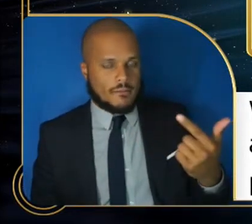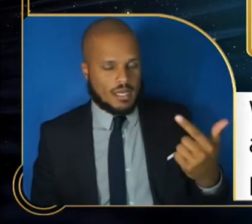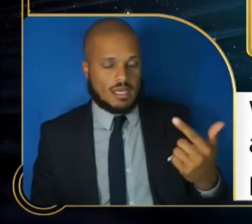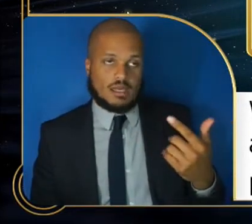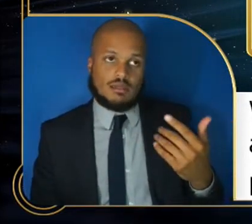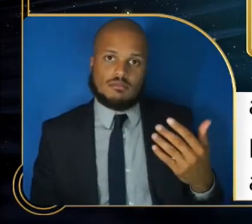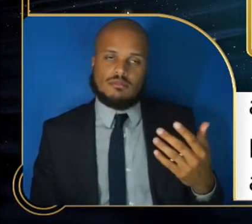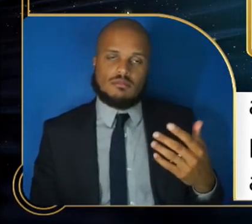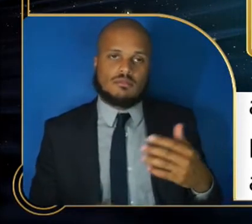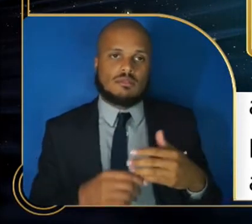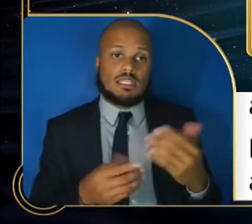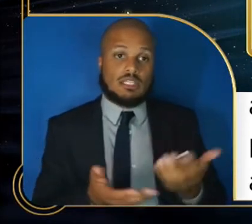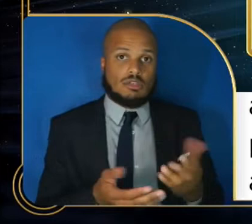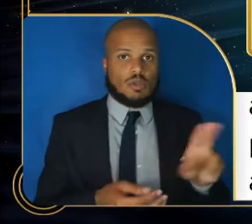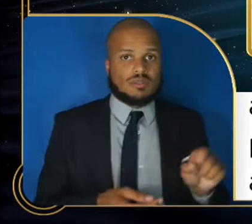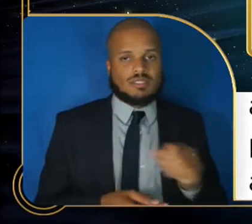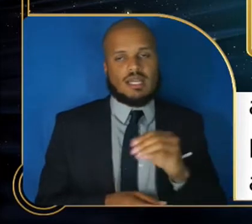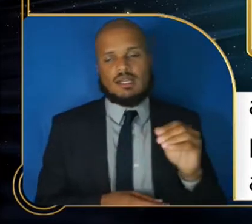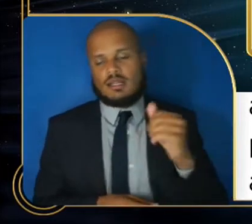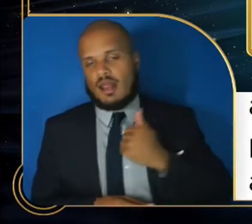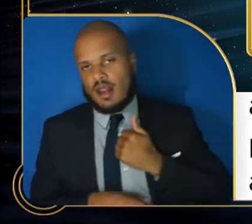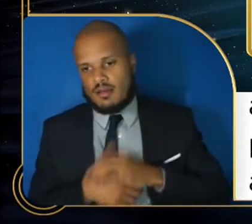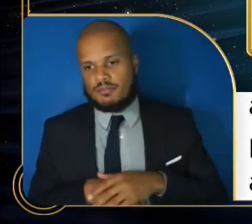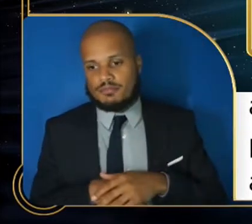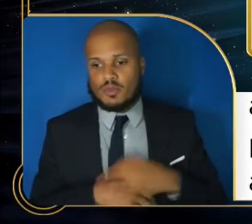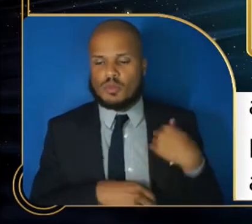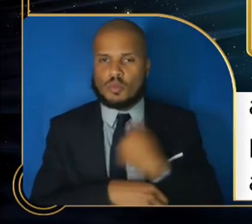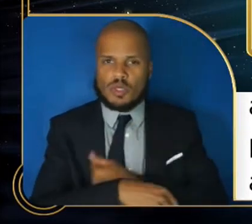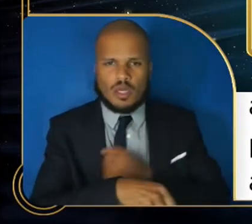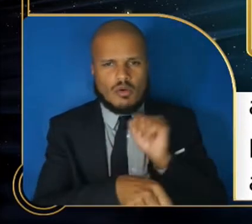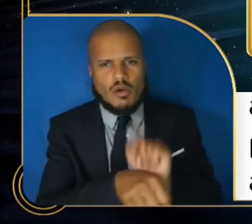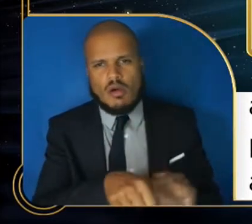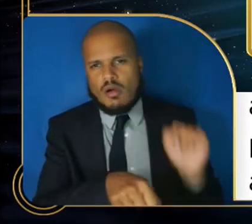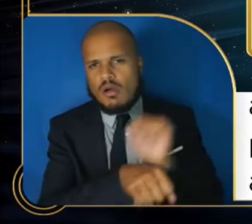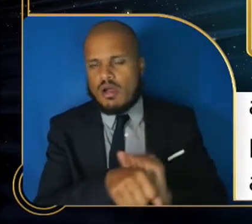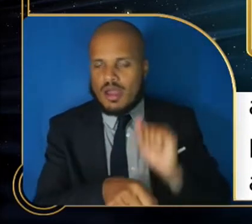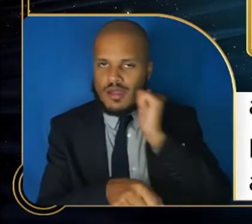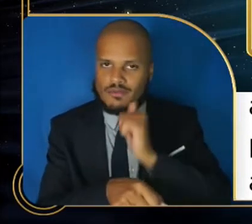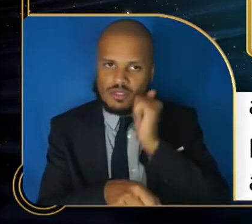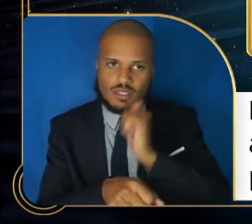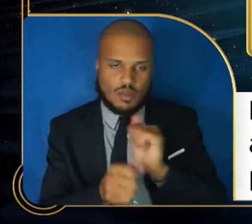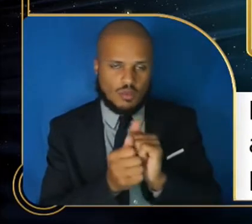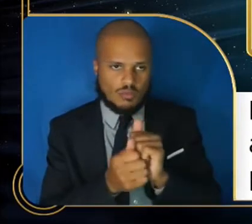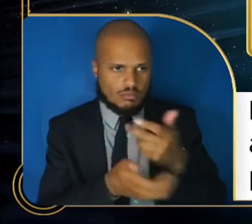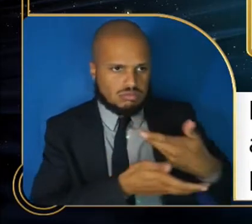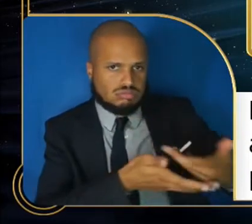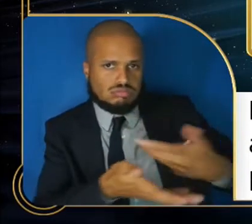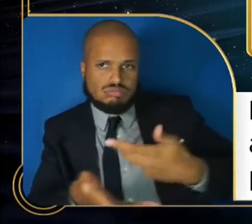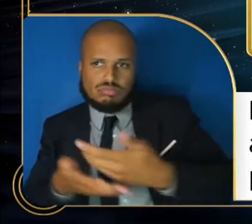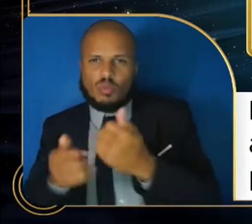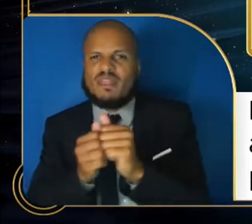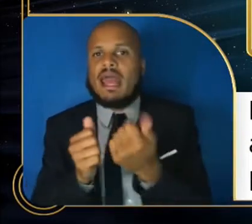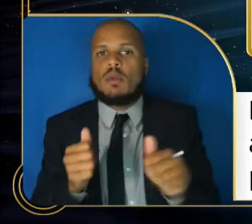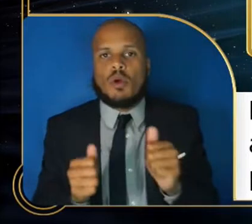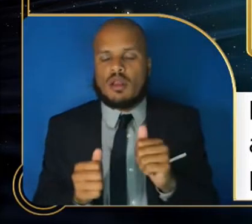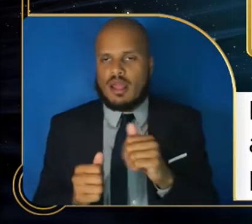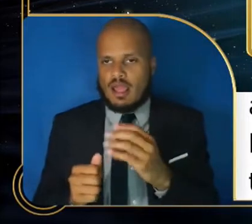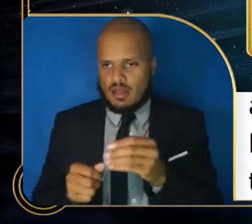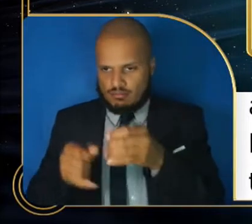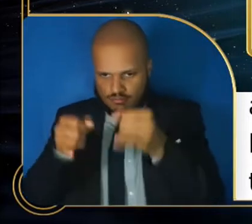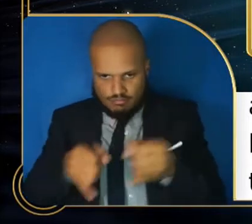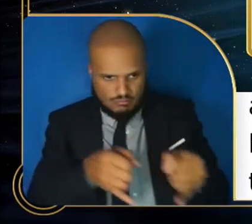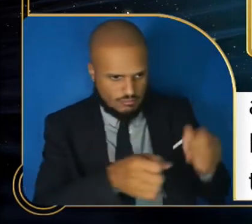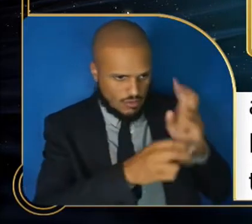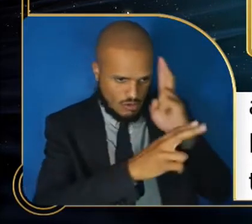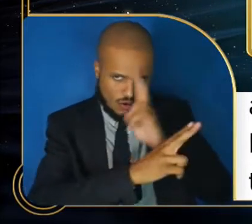Canada. We work hard every day during interactions with anyone that they are human and valuable. Our